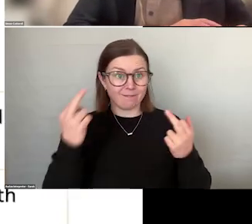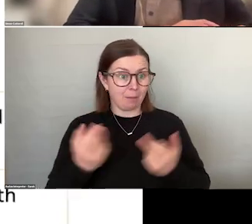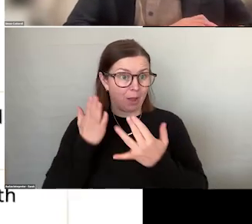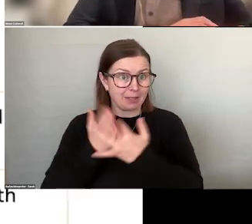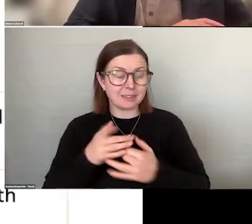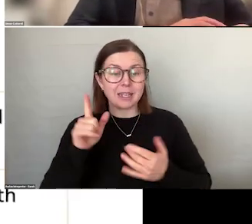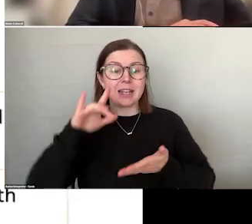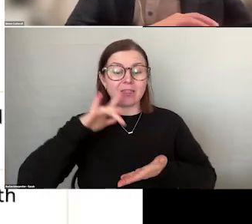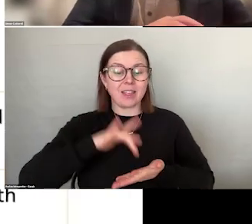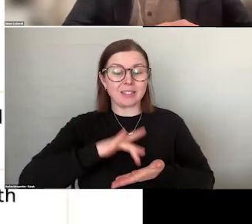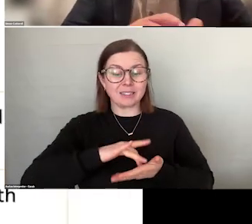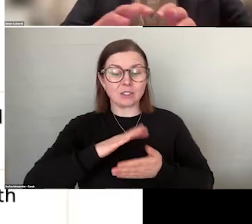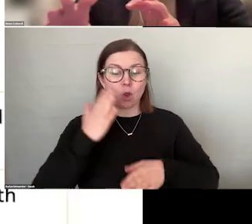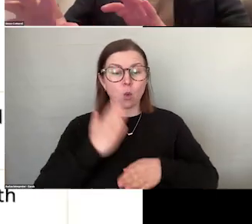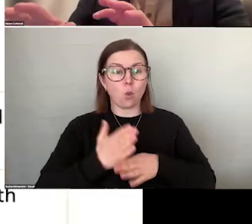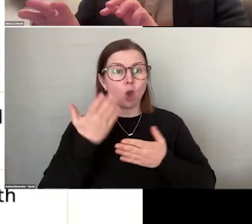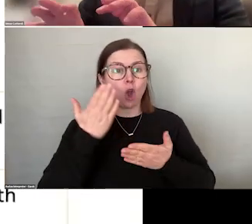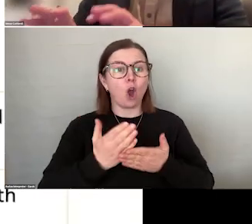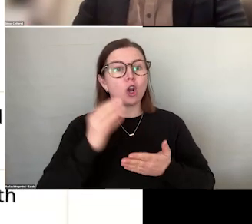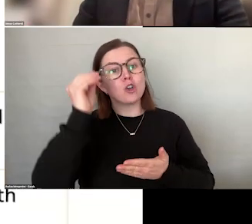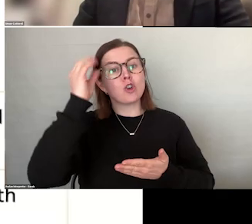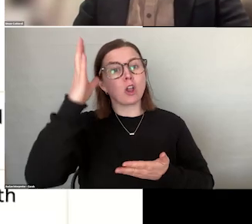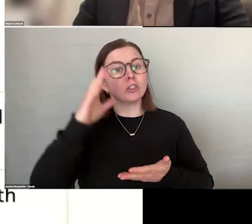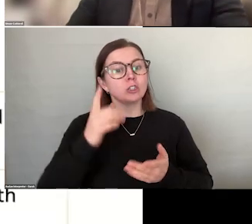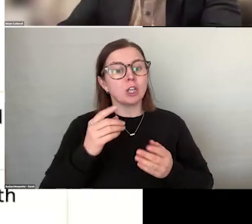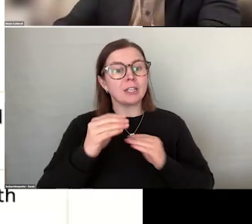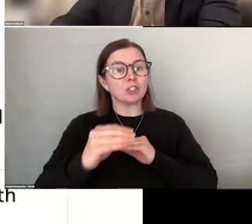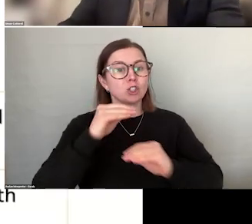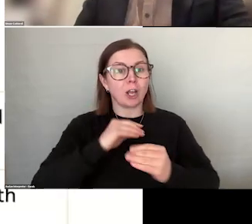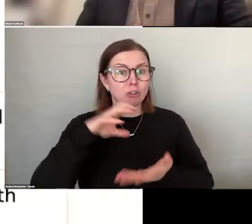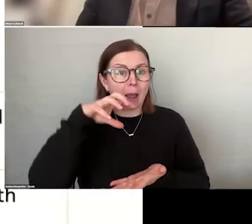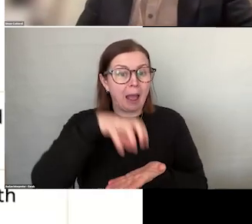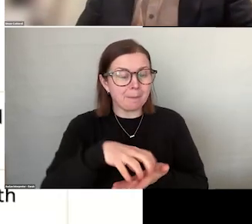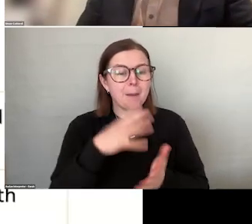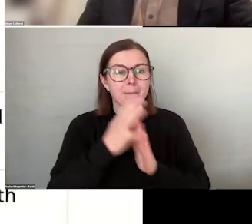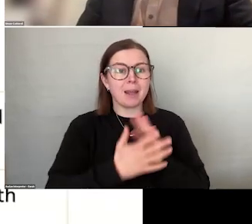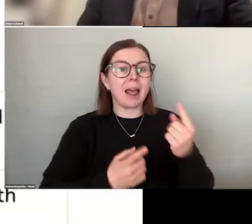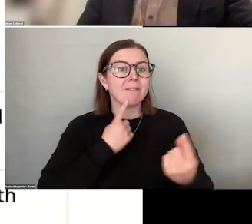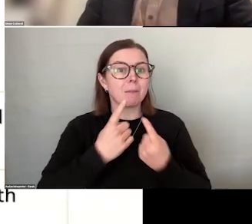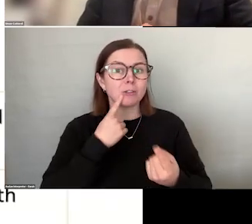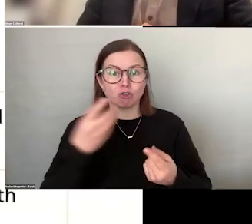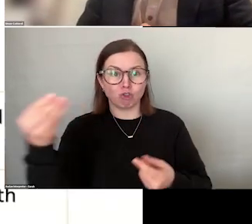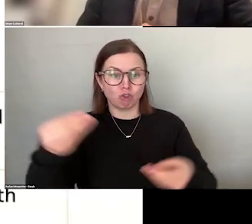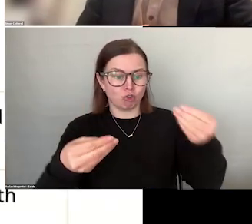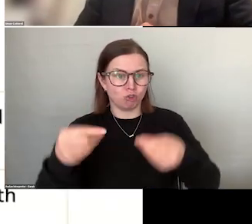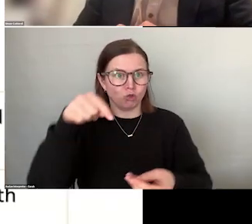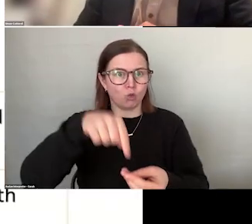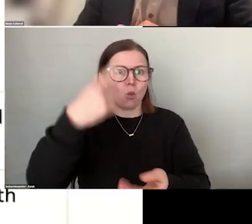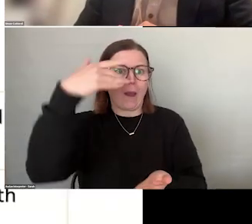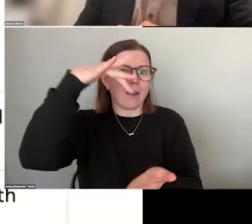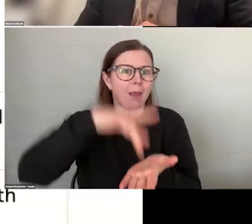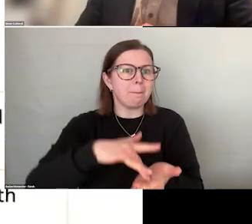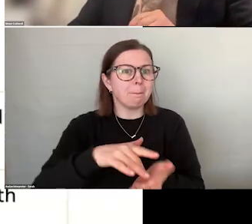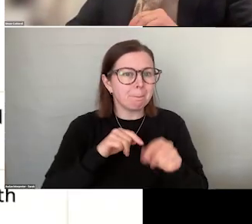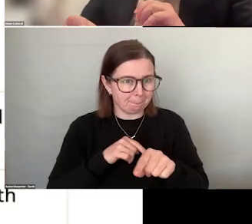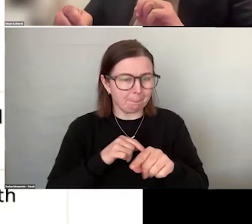is working on a knowledge exchange hub to make sure that the best training available is available in the one spot.